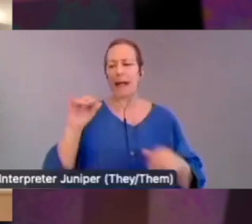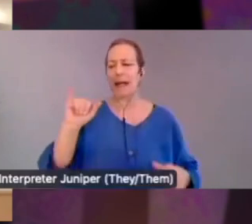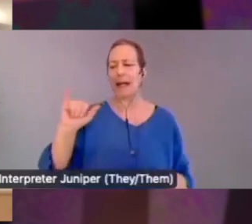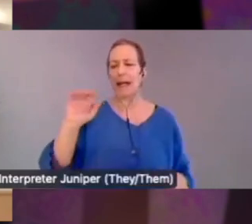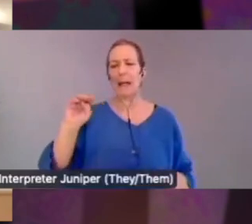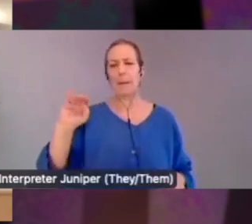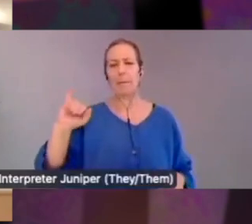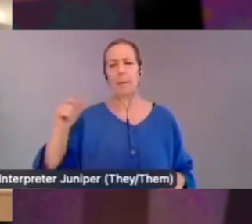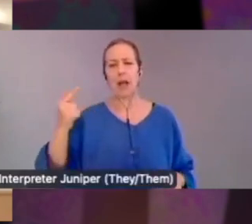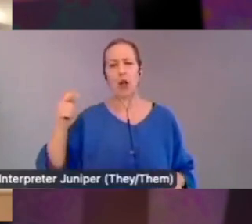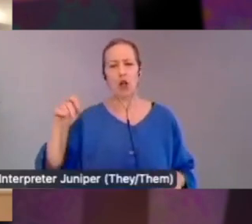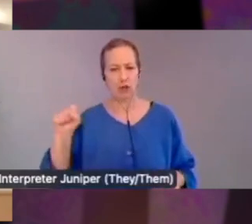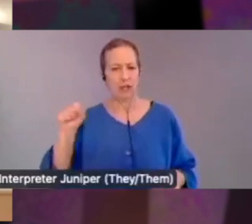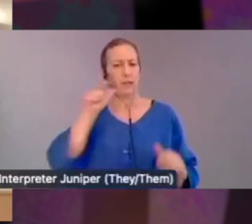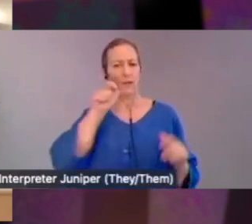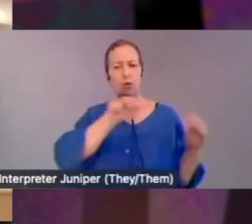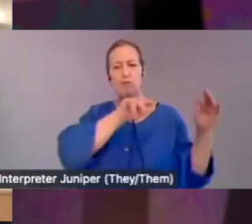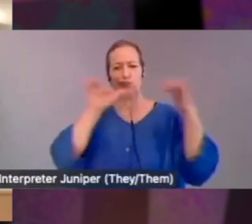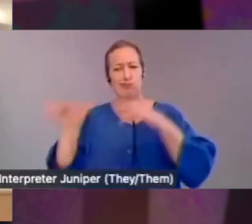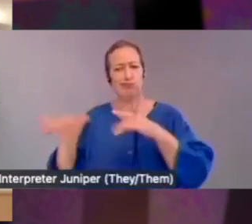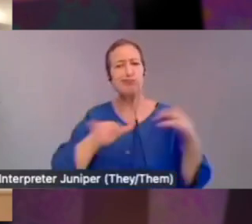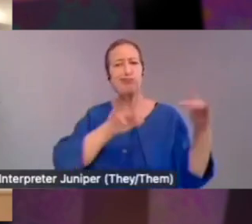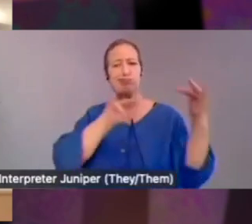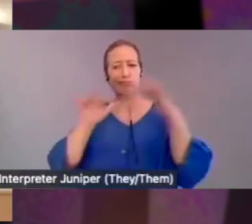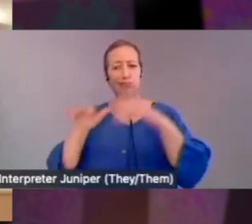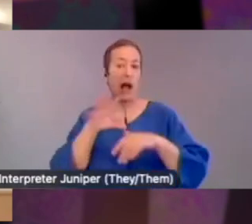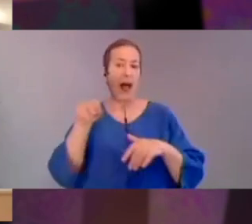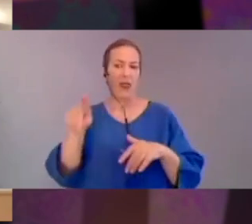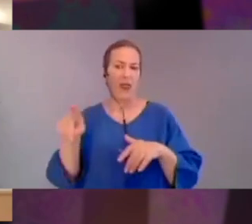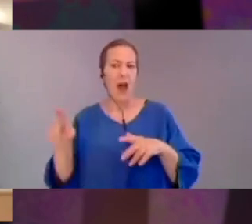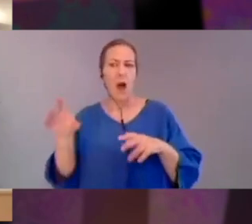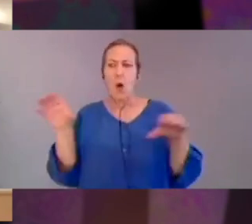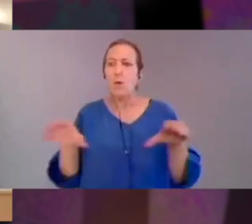for immigrant rights, you know, for the self-determination